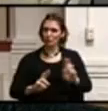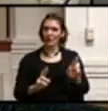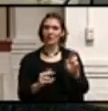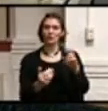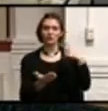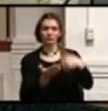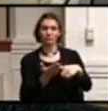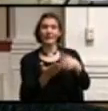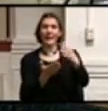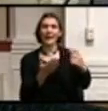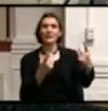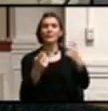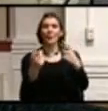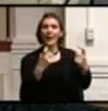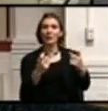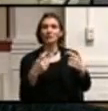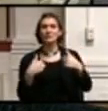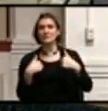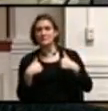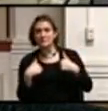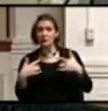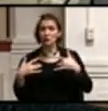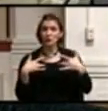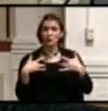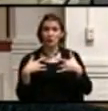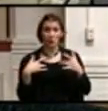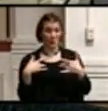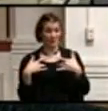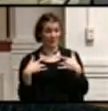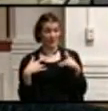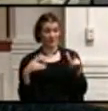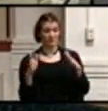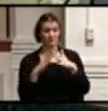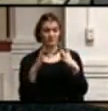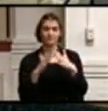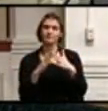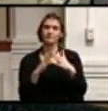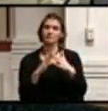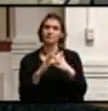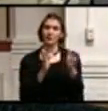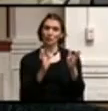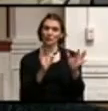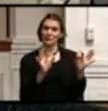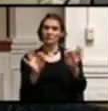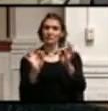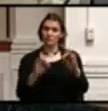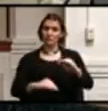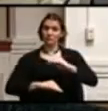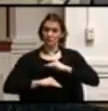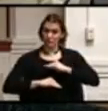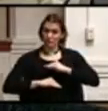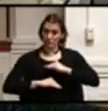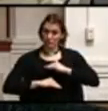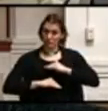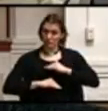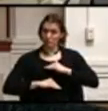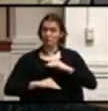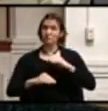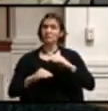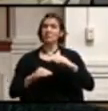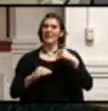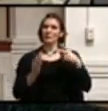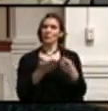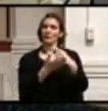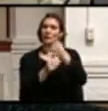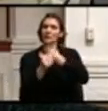address whether our level of service was appropriately corresponding to our ability to pay, was to do these